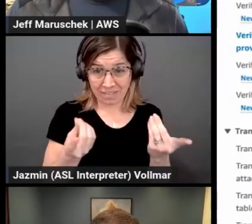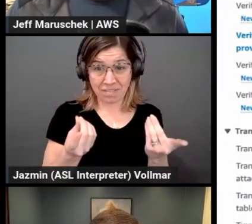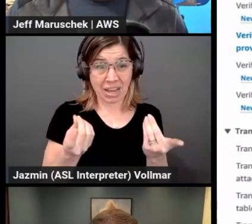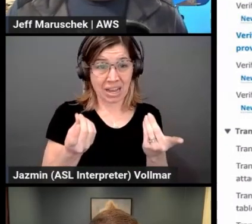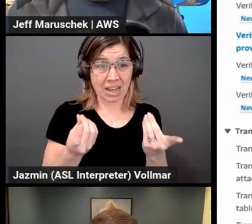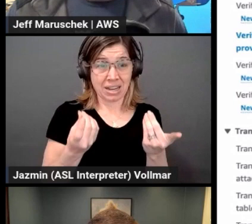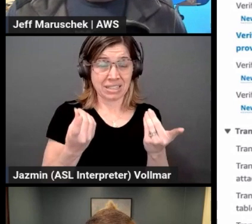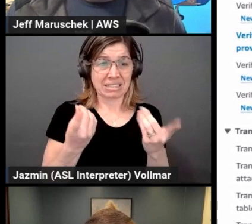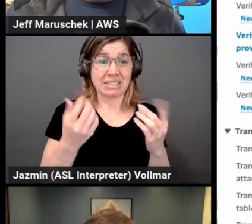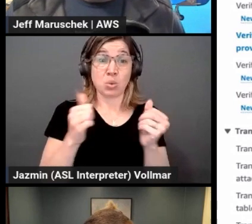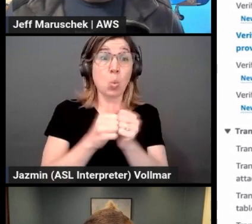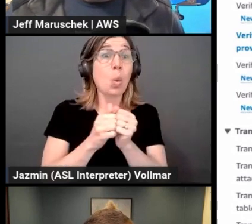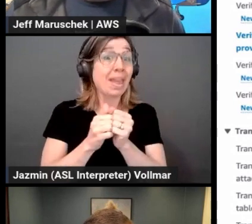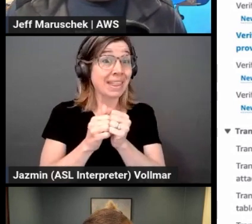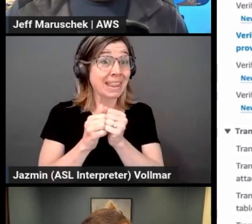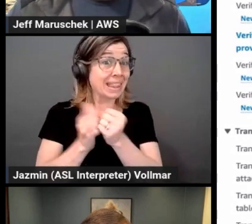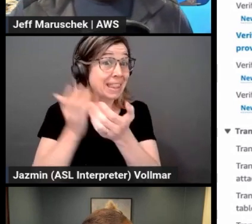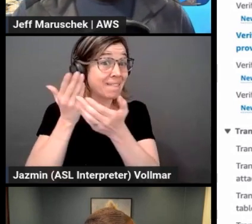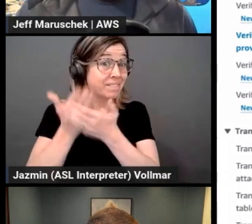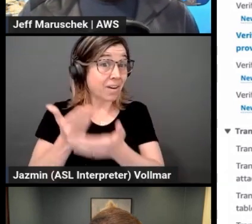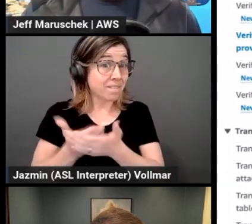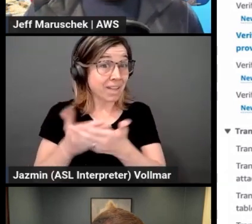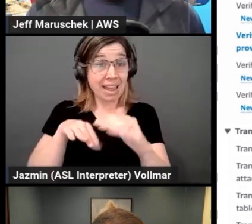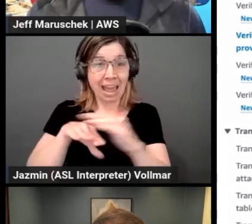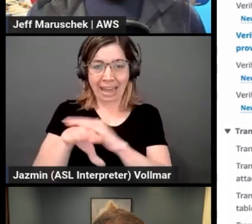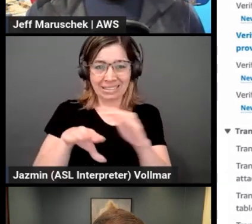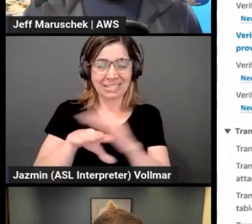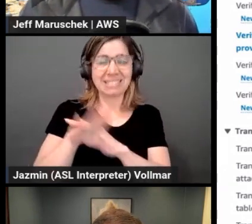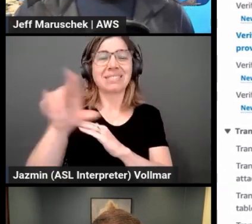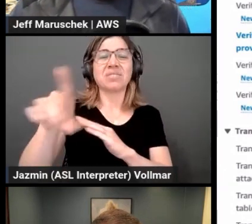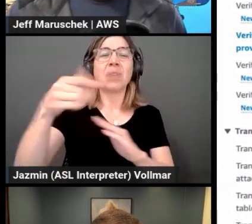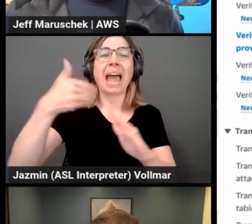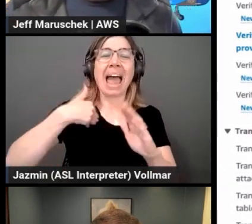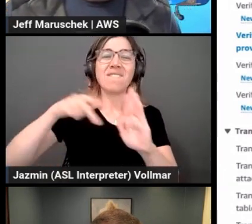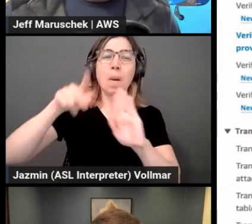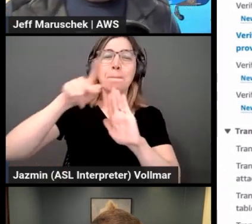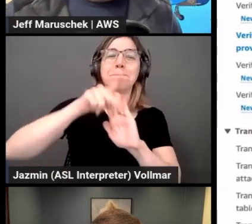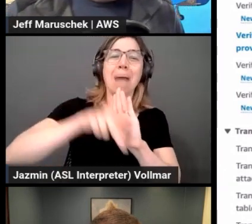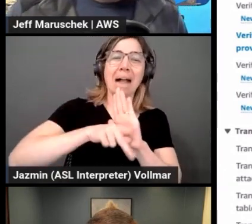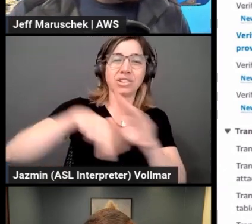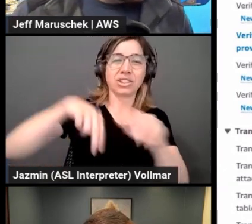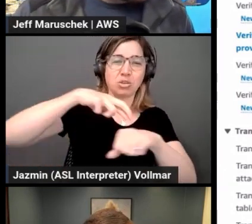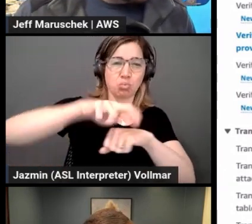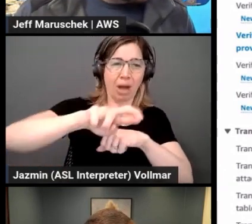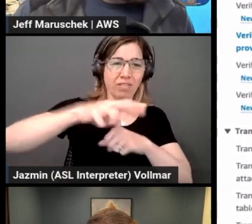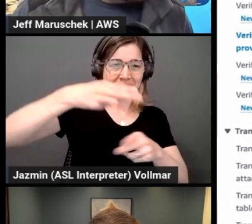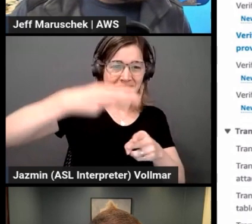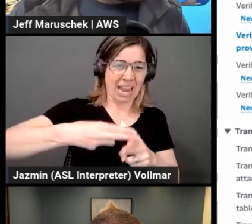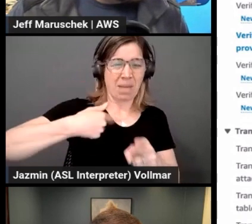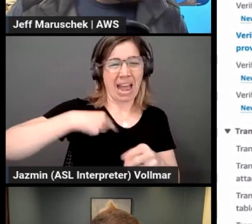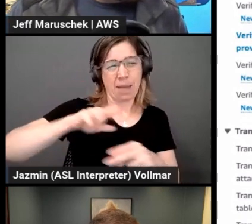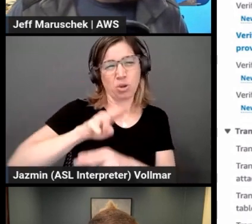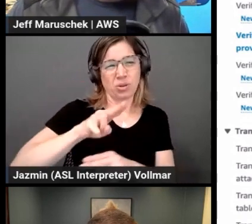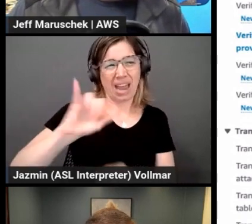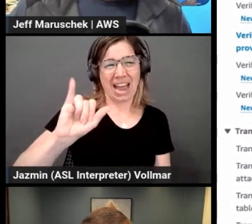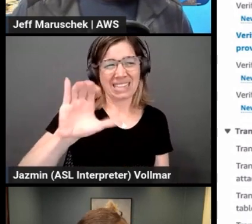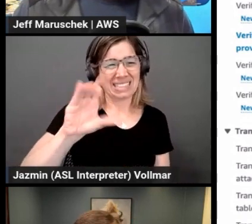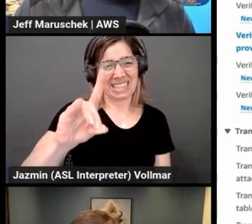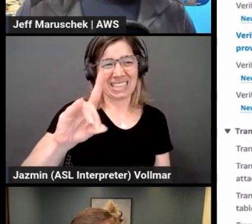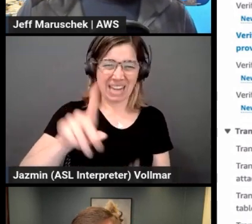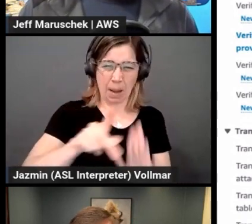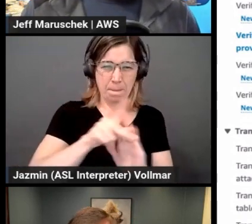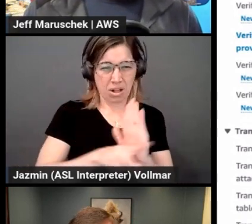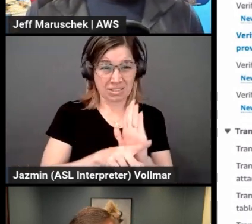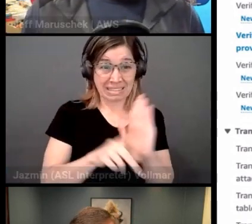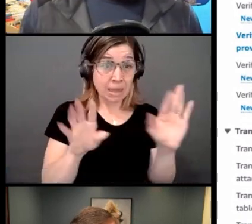provider with verified access, you give it a certain policy reference name. I'm just using IDC policy, and the importance of this policy is when